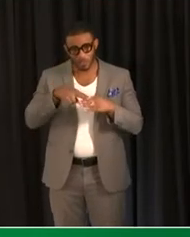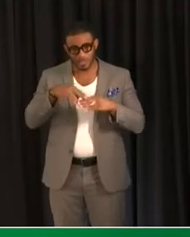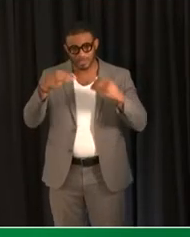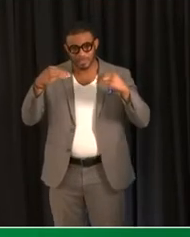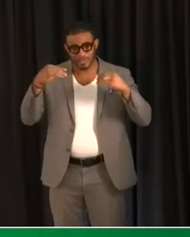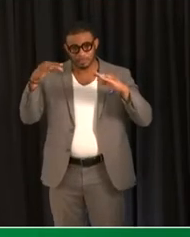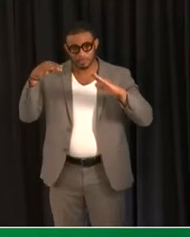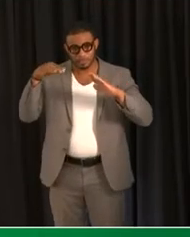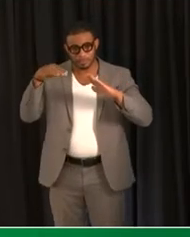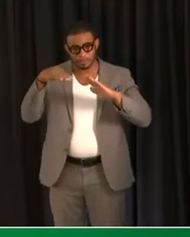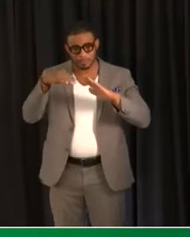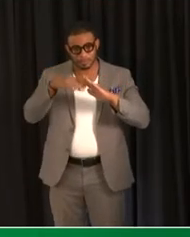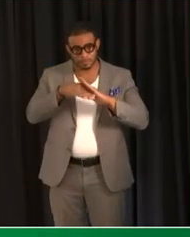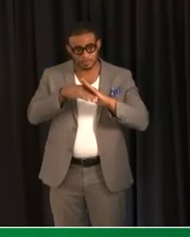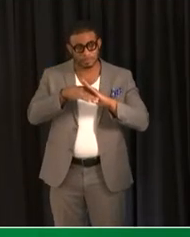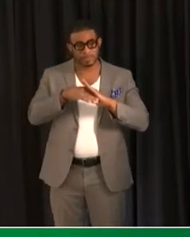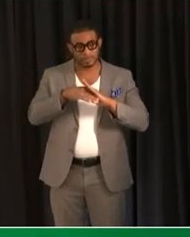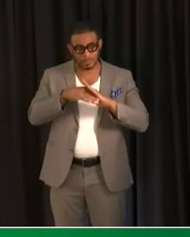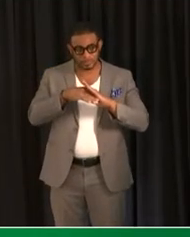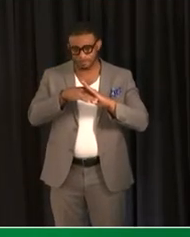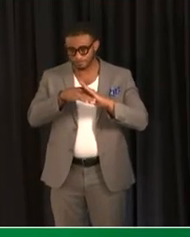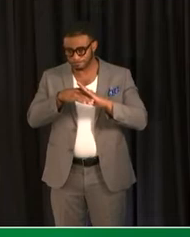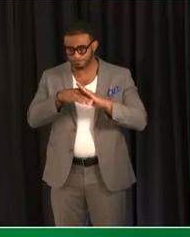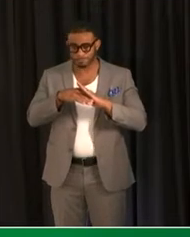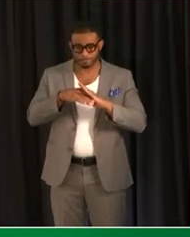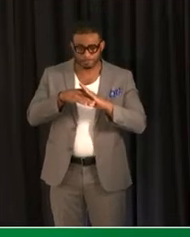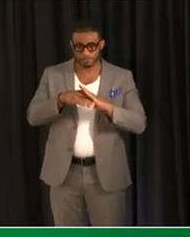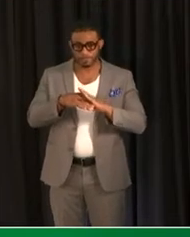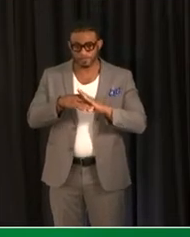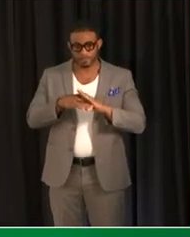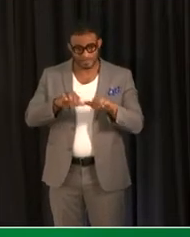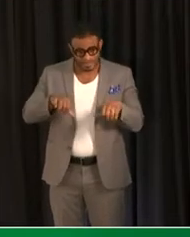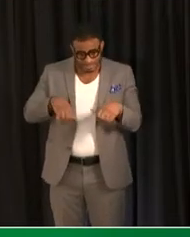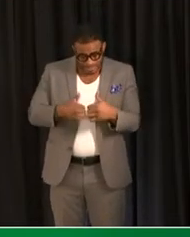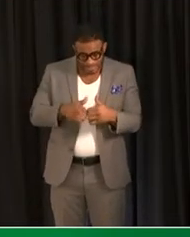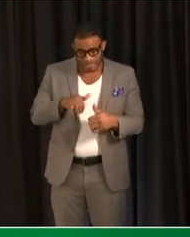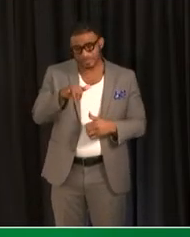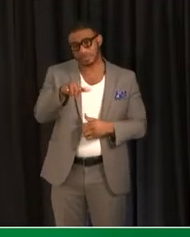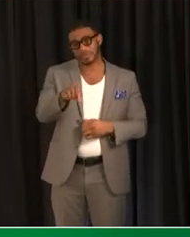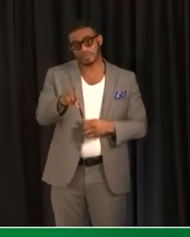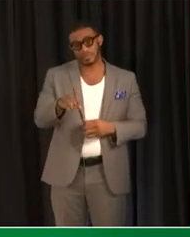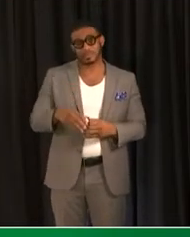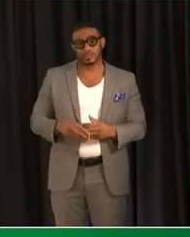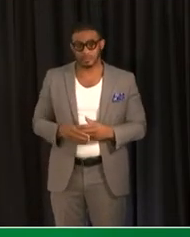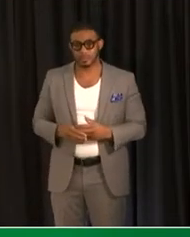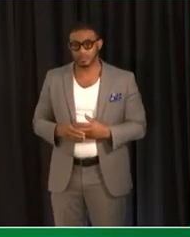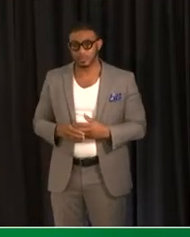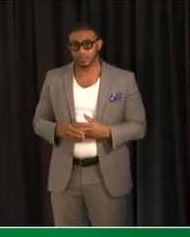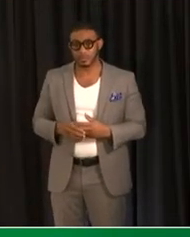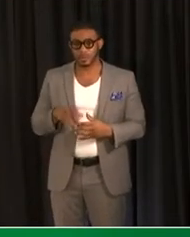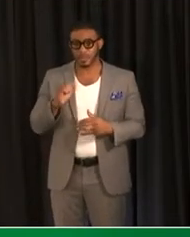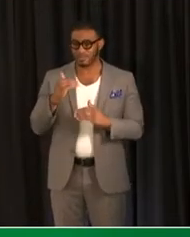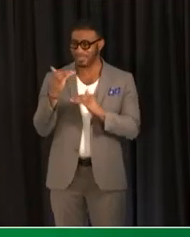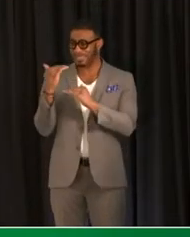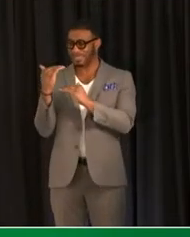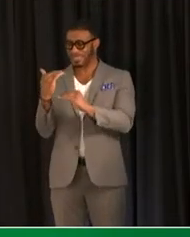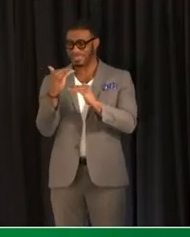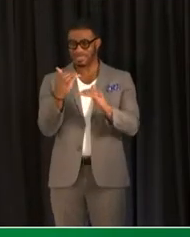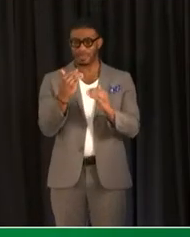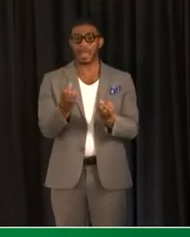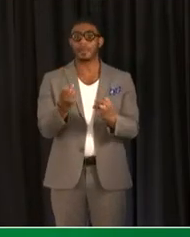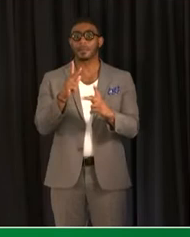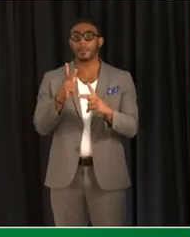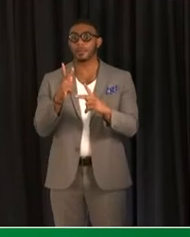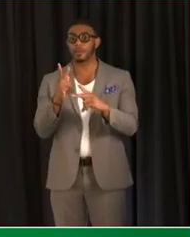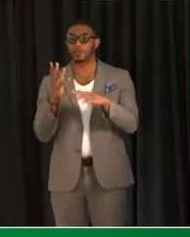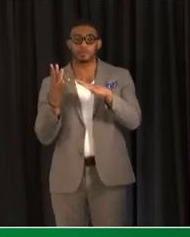the sales have come down. Debido a que tenemos que dejar que entren pocas personas. We have to limit the number